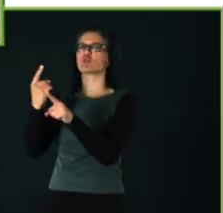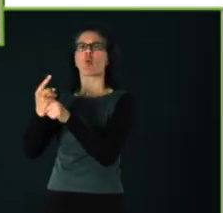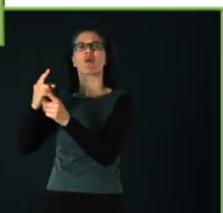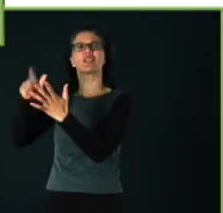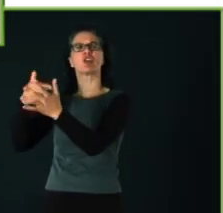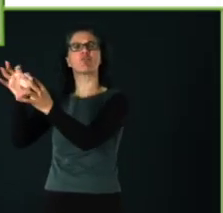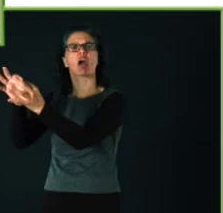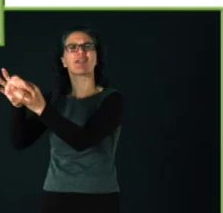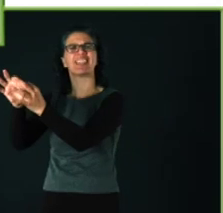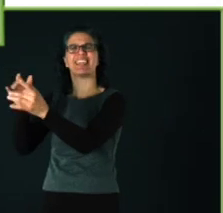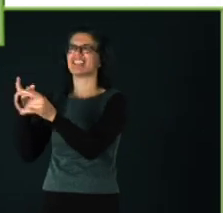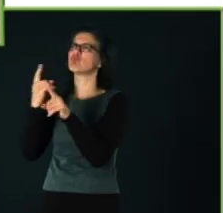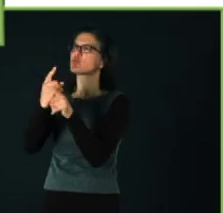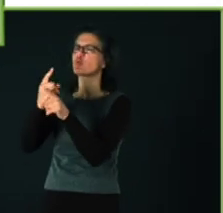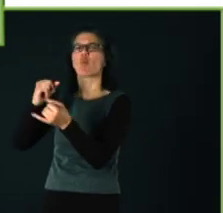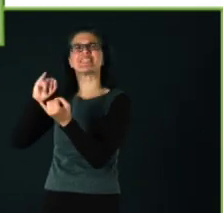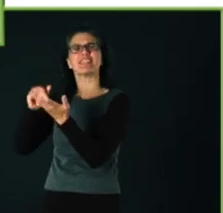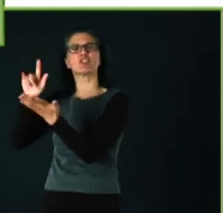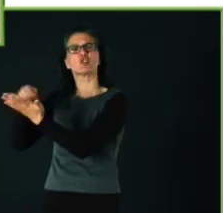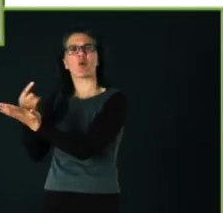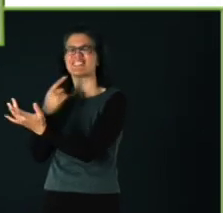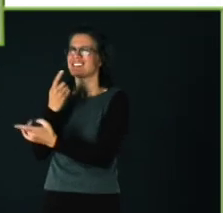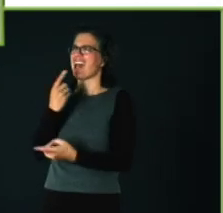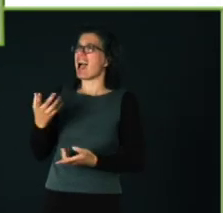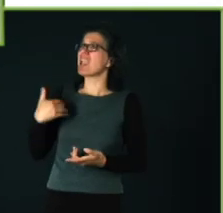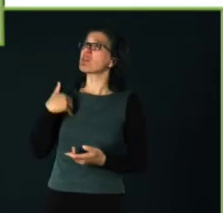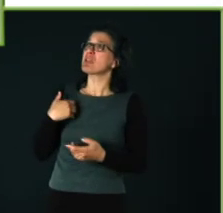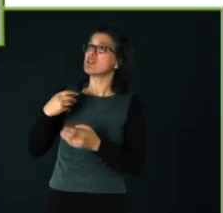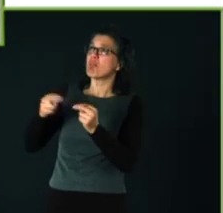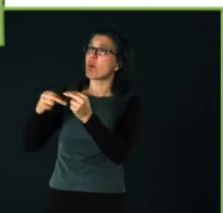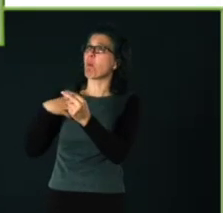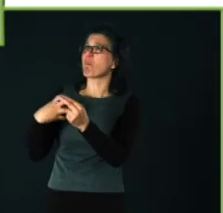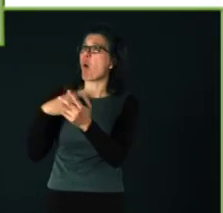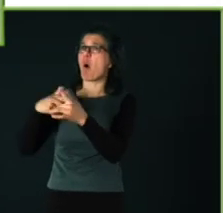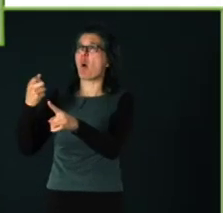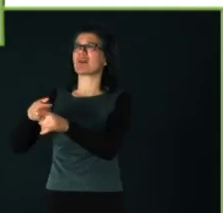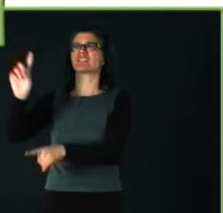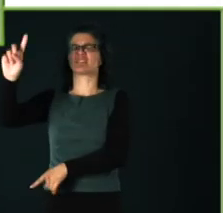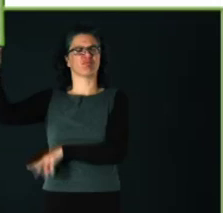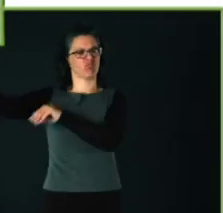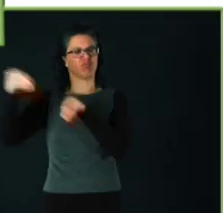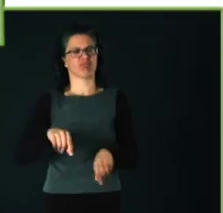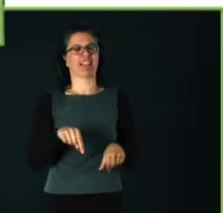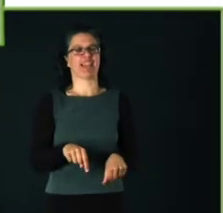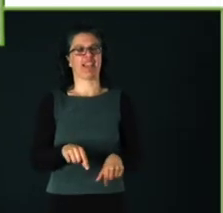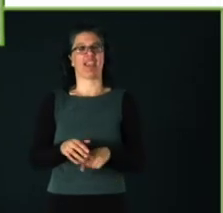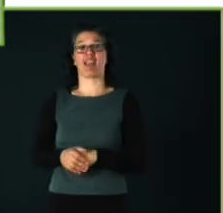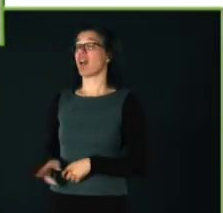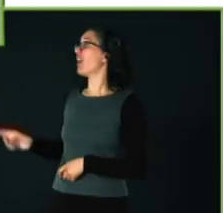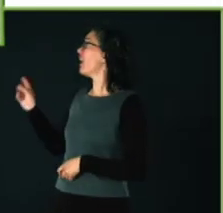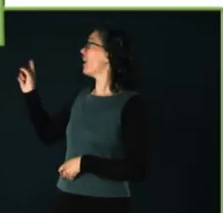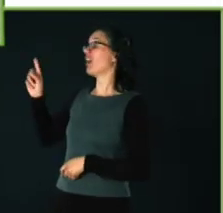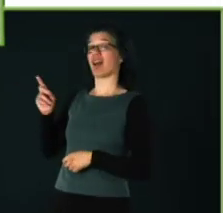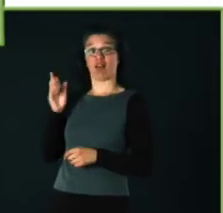in Auckland. Come north, it's already there, and get some employment for ourselves. Now, that's not a flash train like you saw like